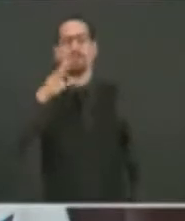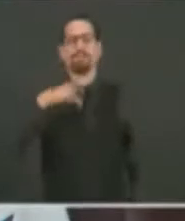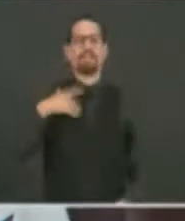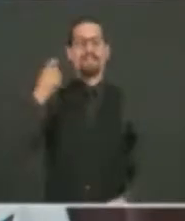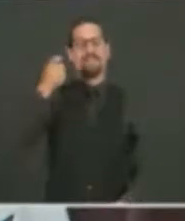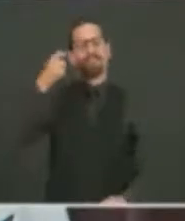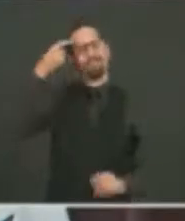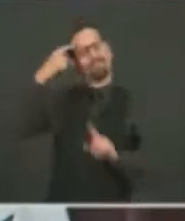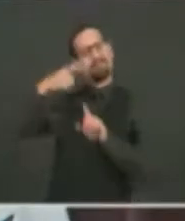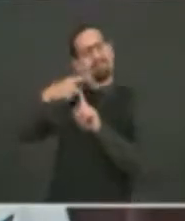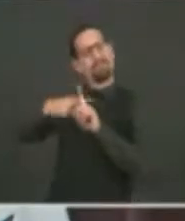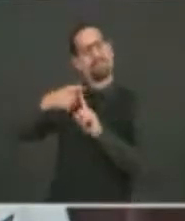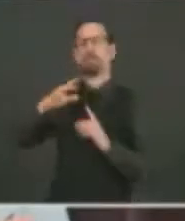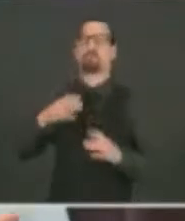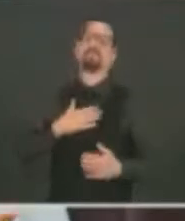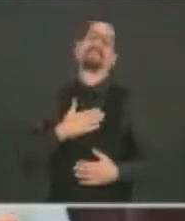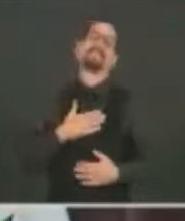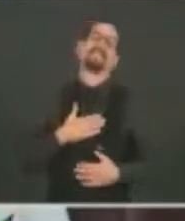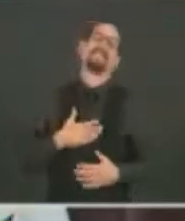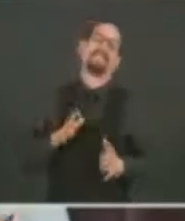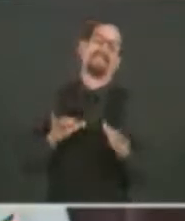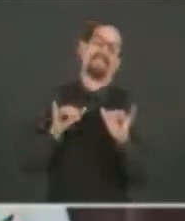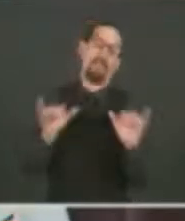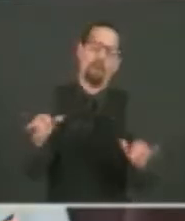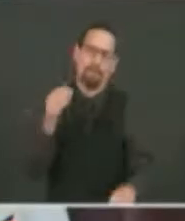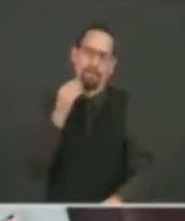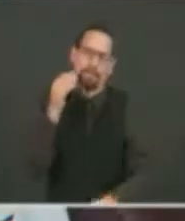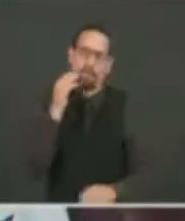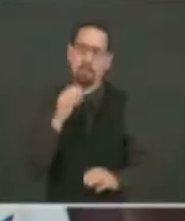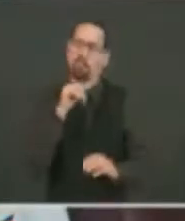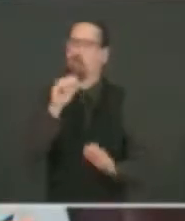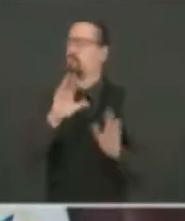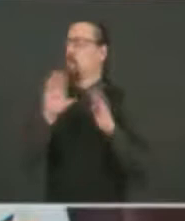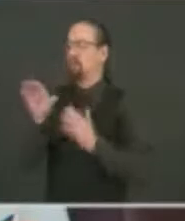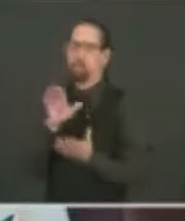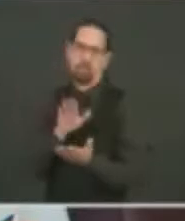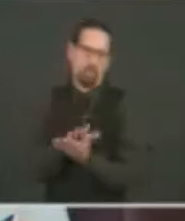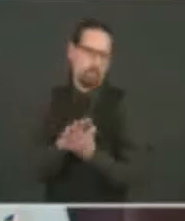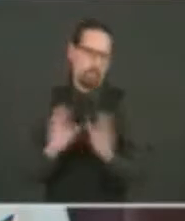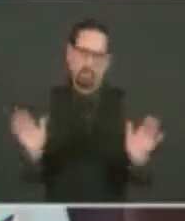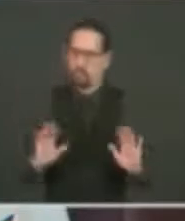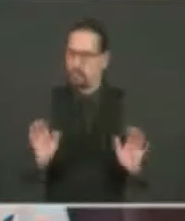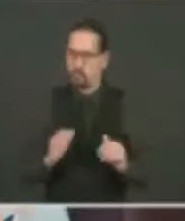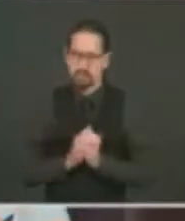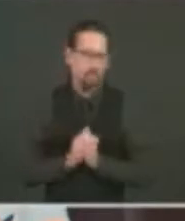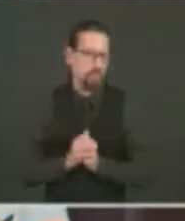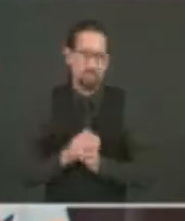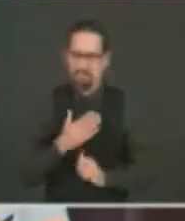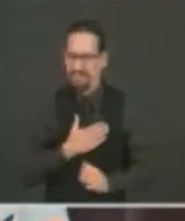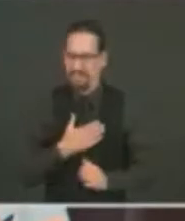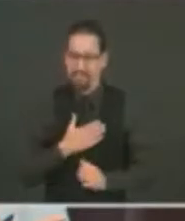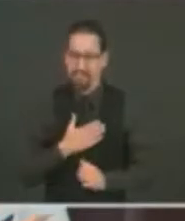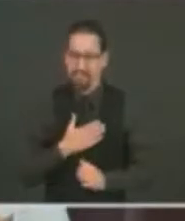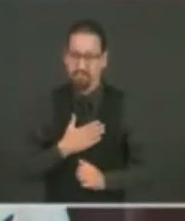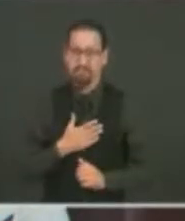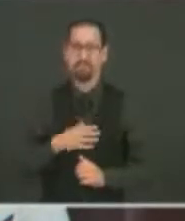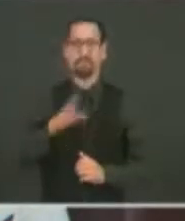tested first. But good news is we've been at it for a week. Systems are working as intended, no